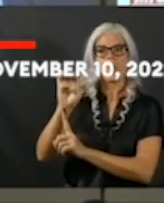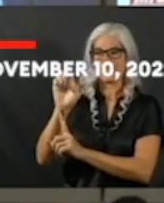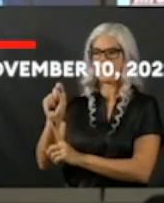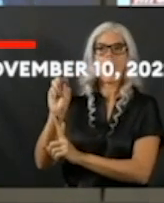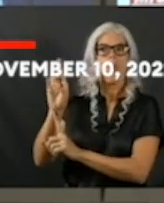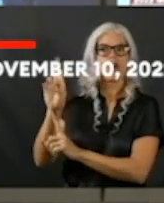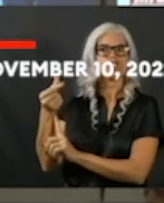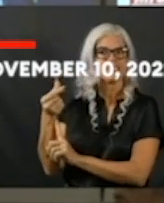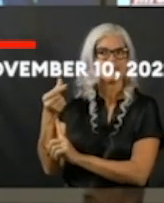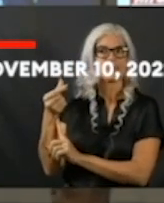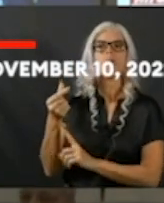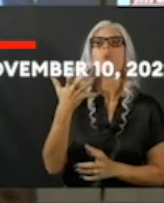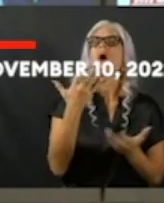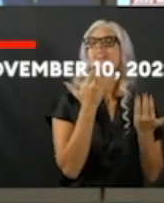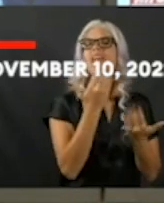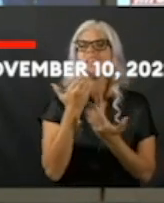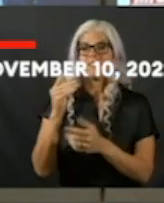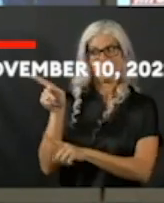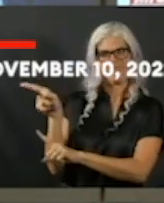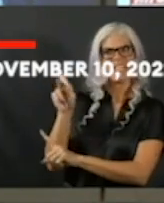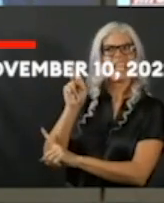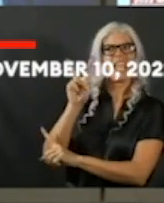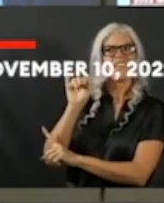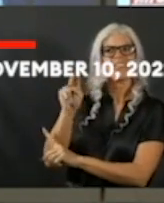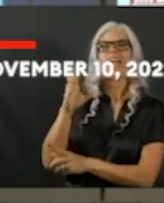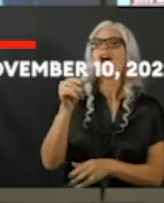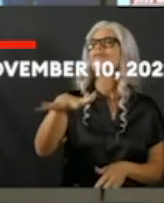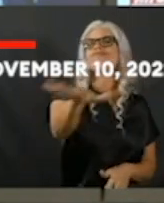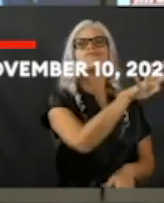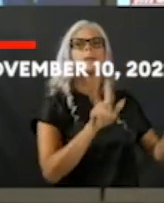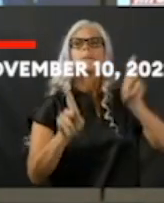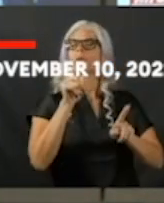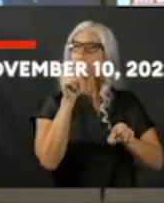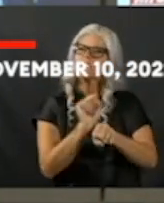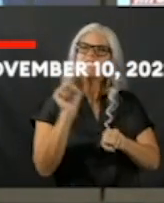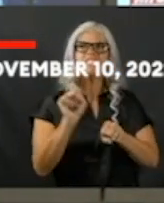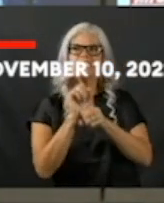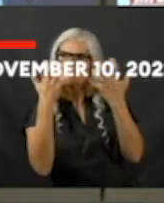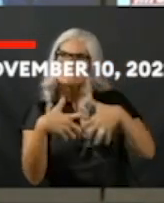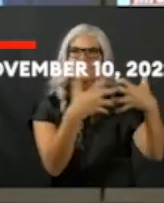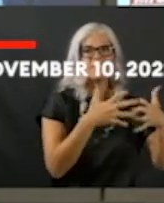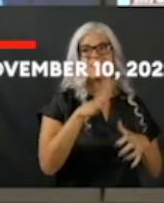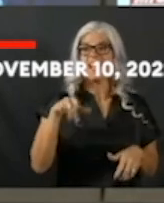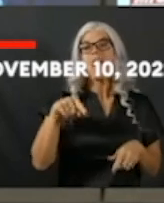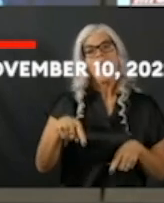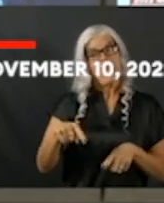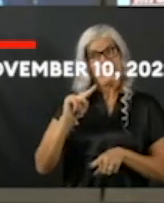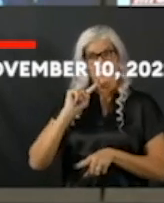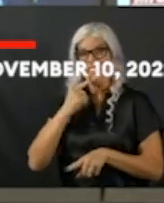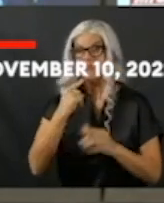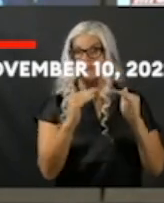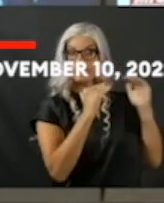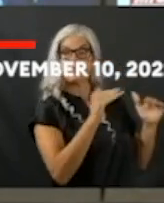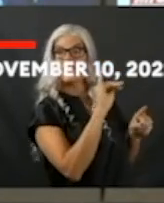FLDOE.org. I want to thank Kevin and everybody for working hard. This is obviously not as significant a storm as Hurricane Ian was, but